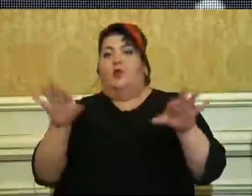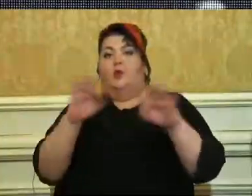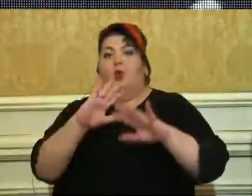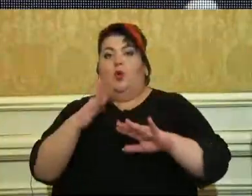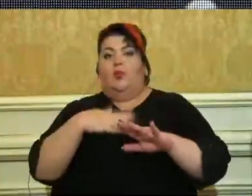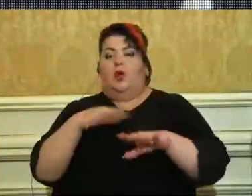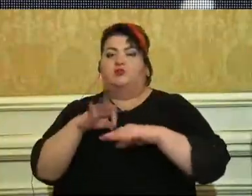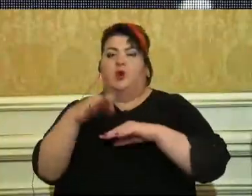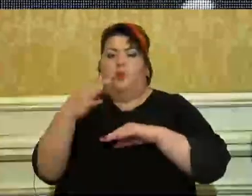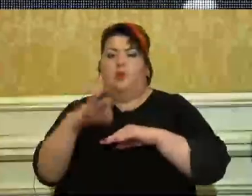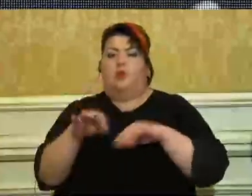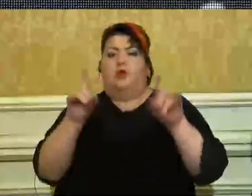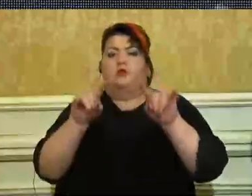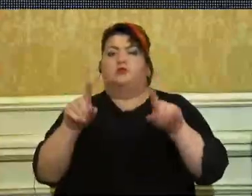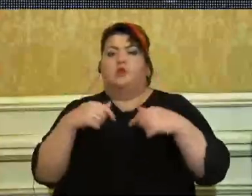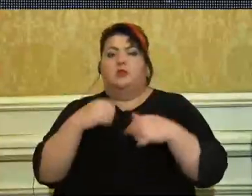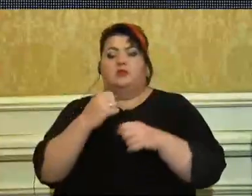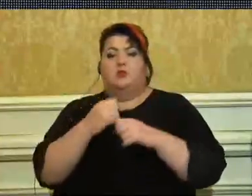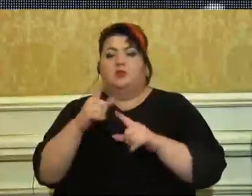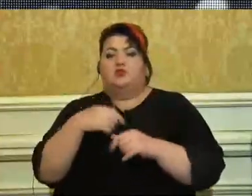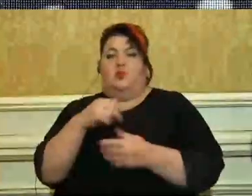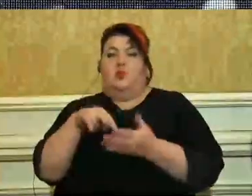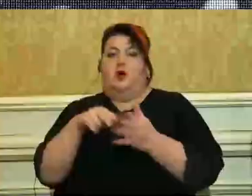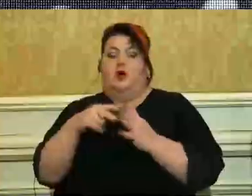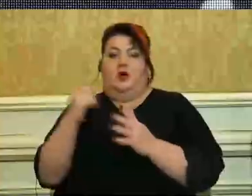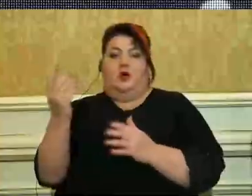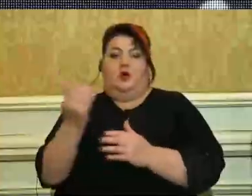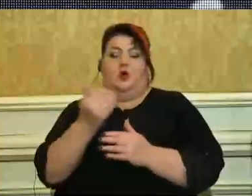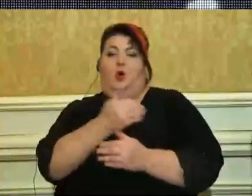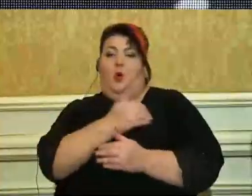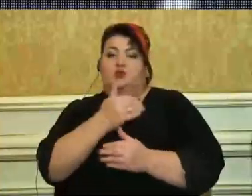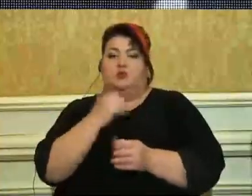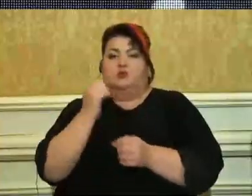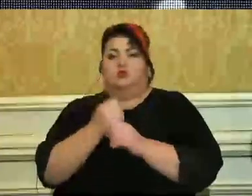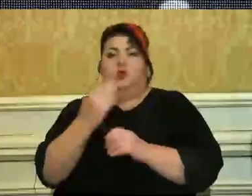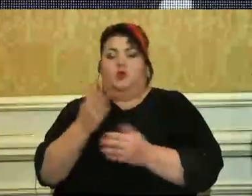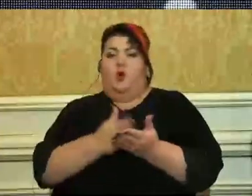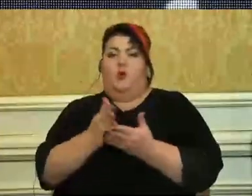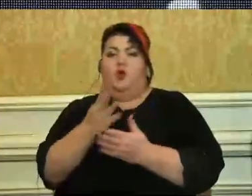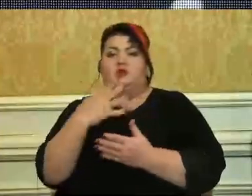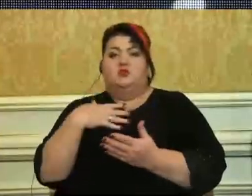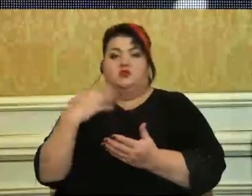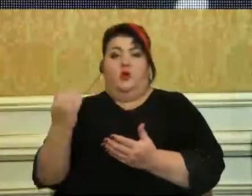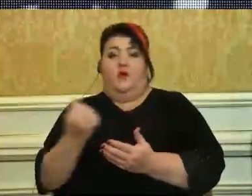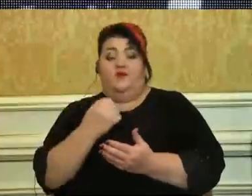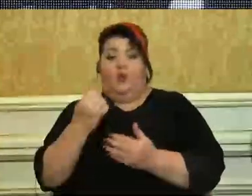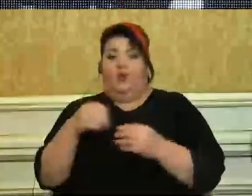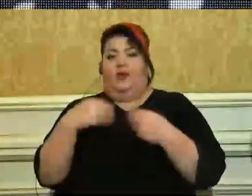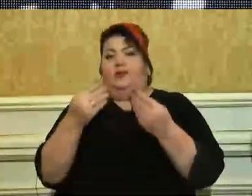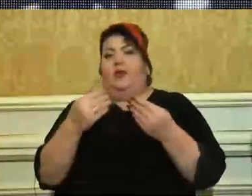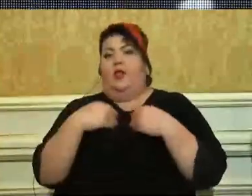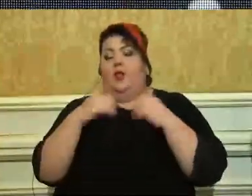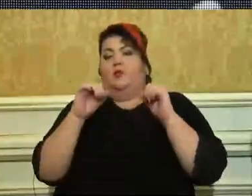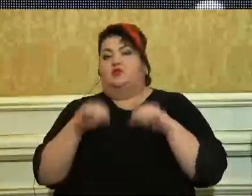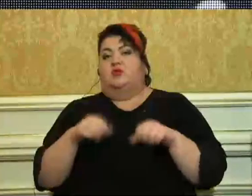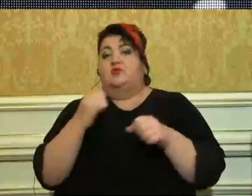We spoke to him about our pay, and what we should do, what we want to do, and his political will